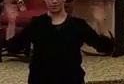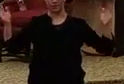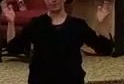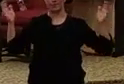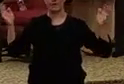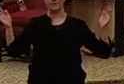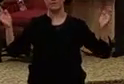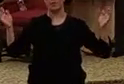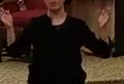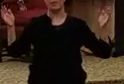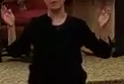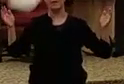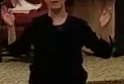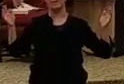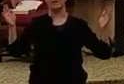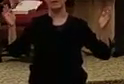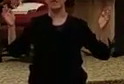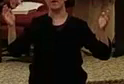My God,